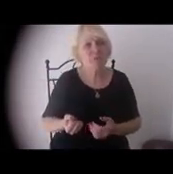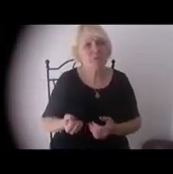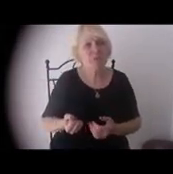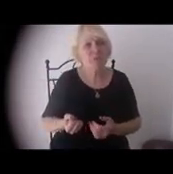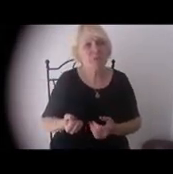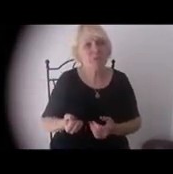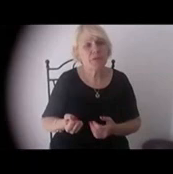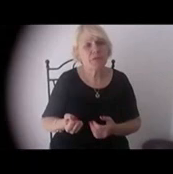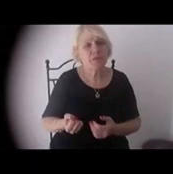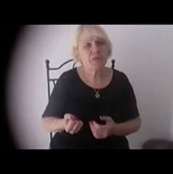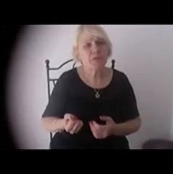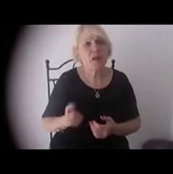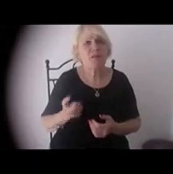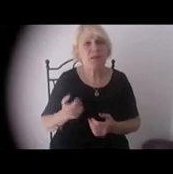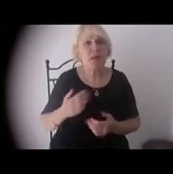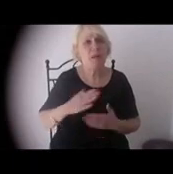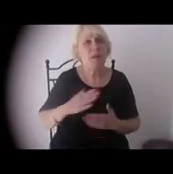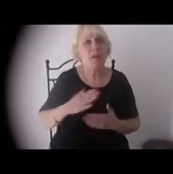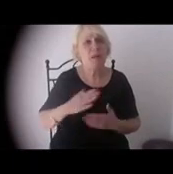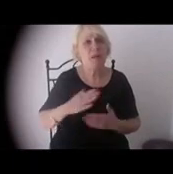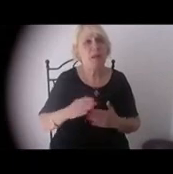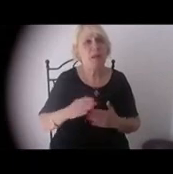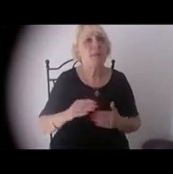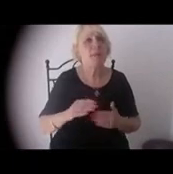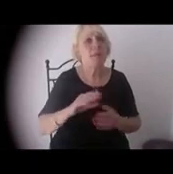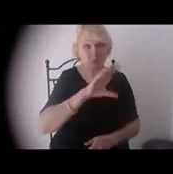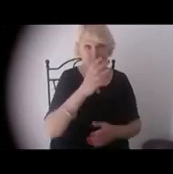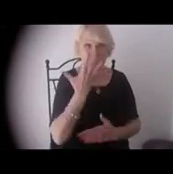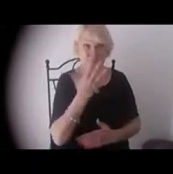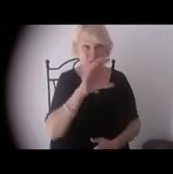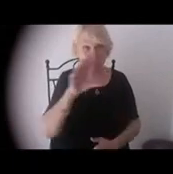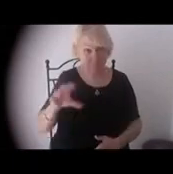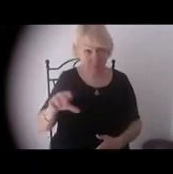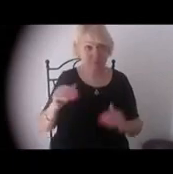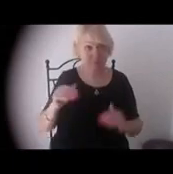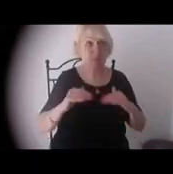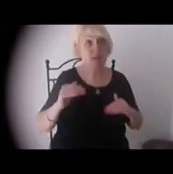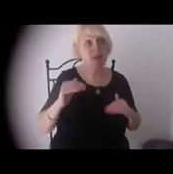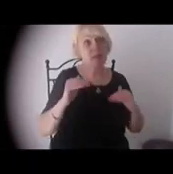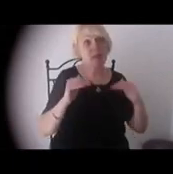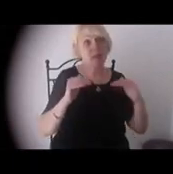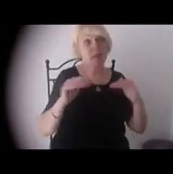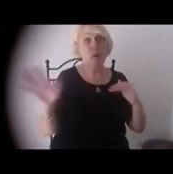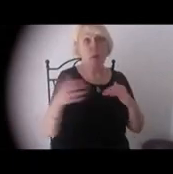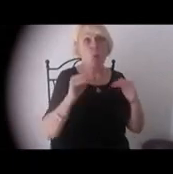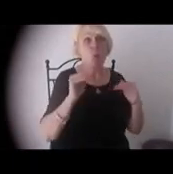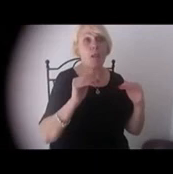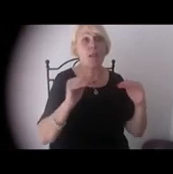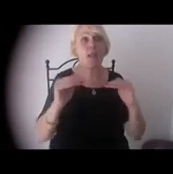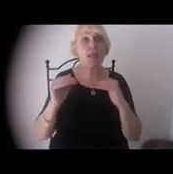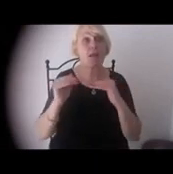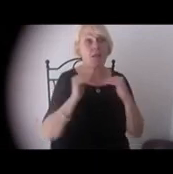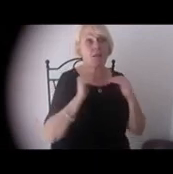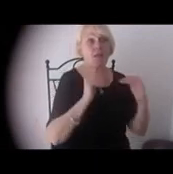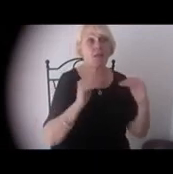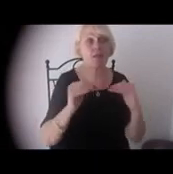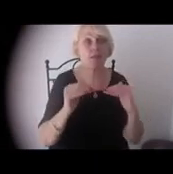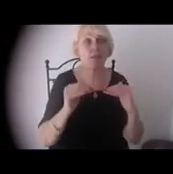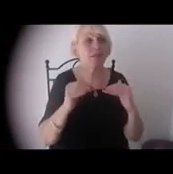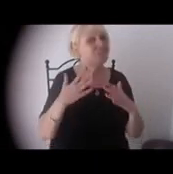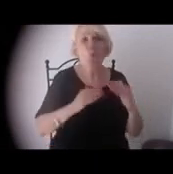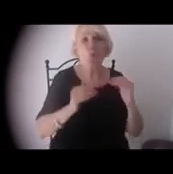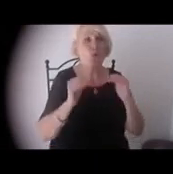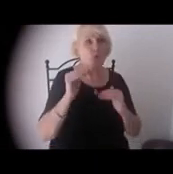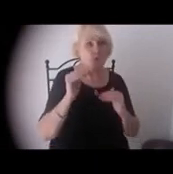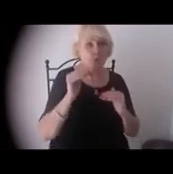in effect a levelling up of service provision across those 5 boroughs, Okay. so that